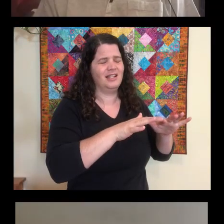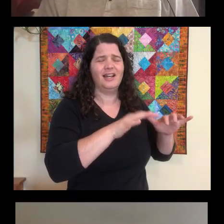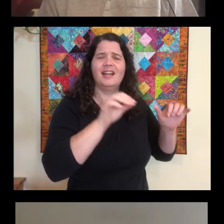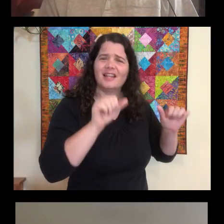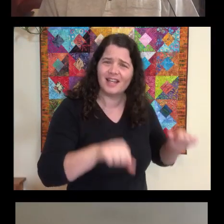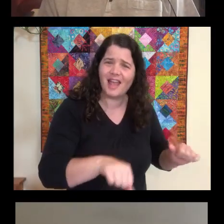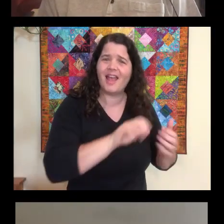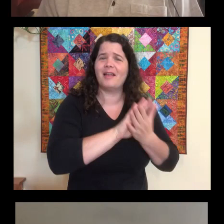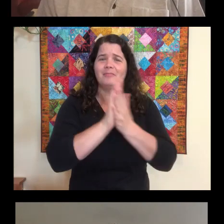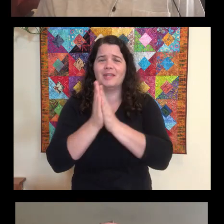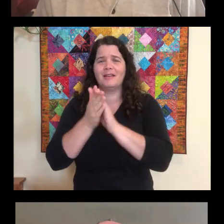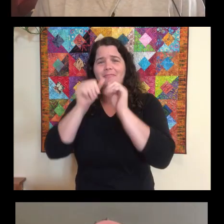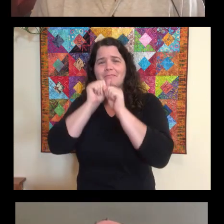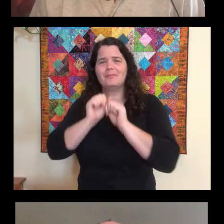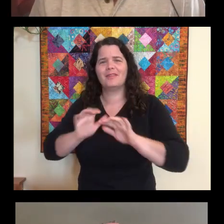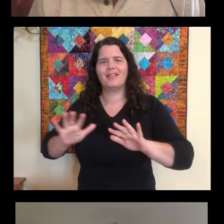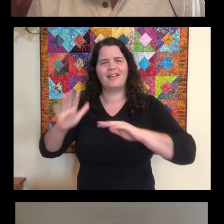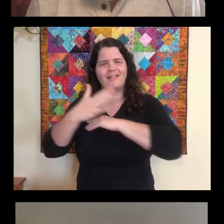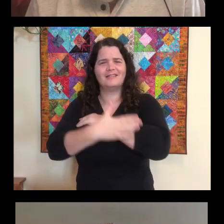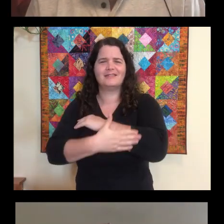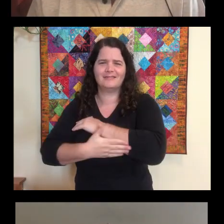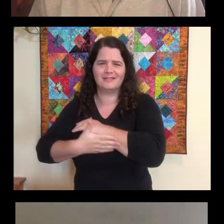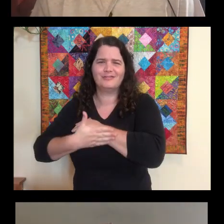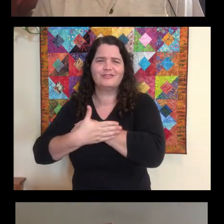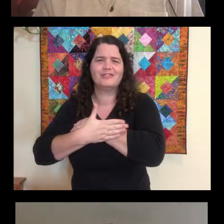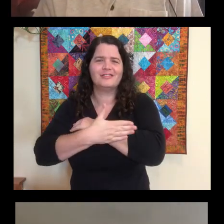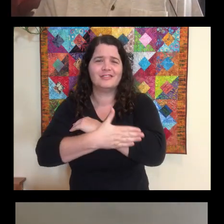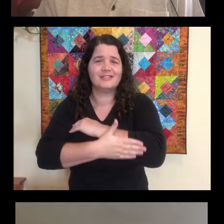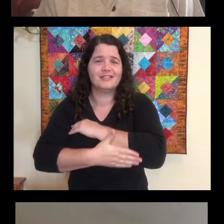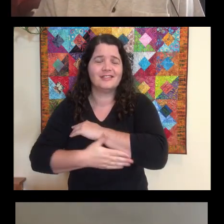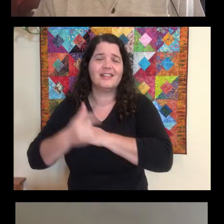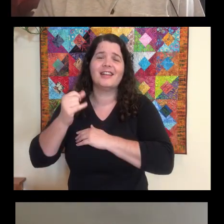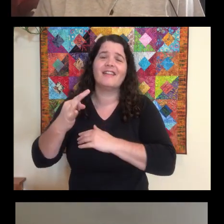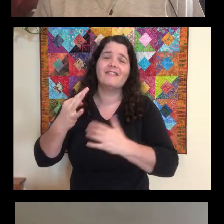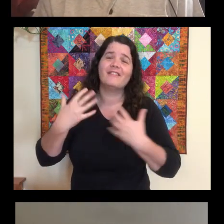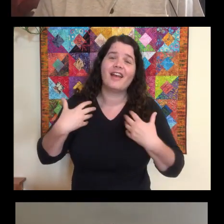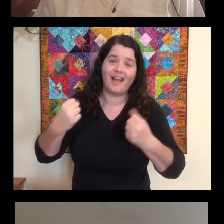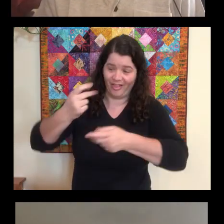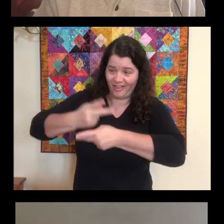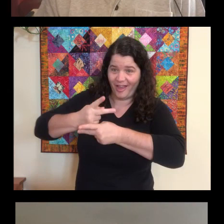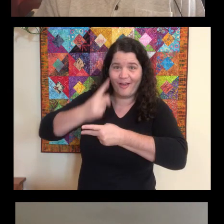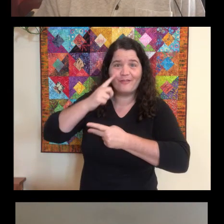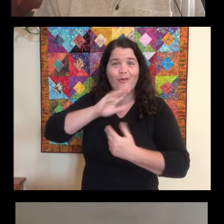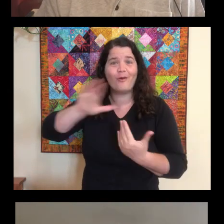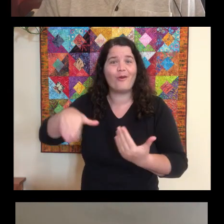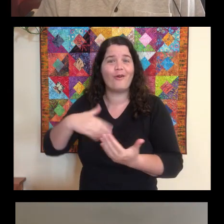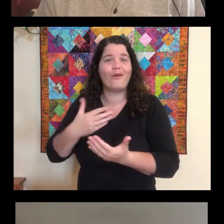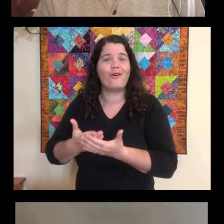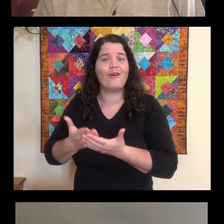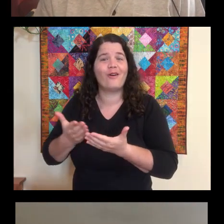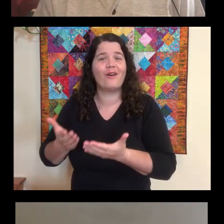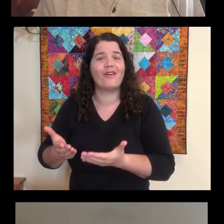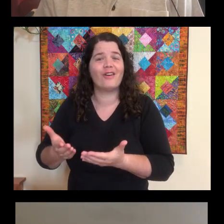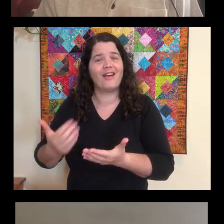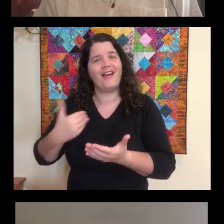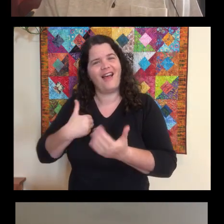Blessed be the nation with health care for all, where there's